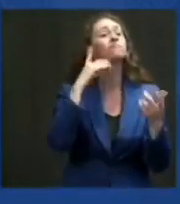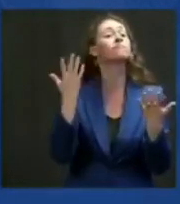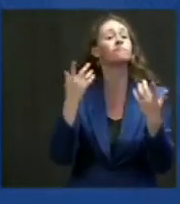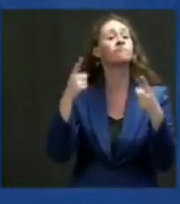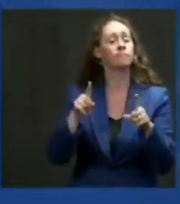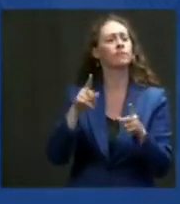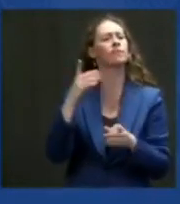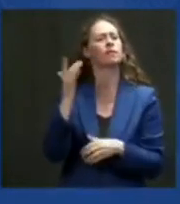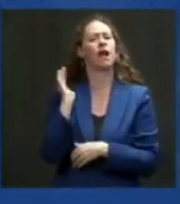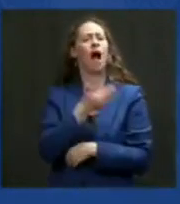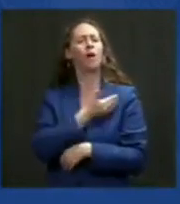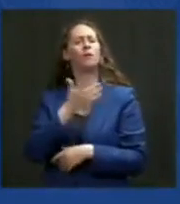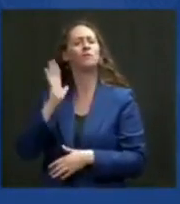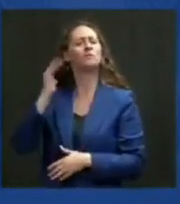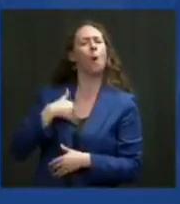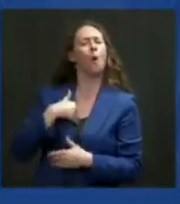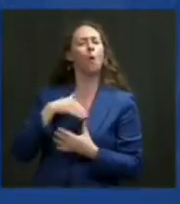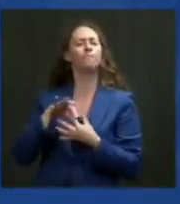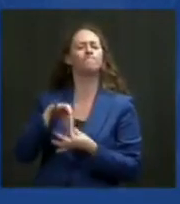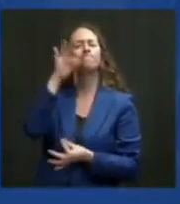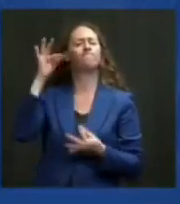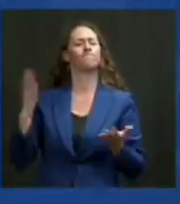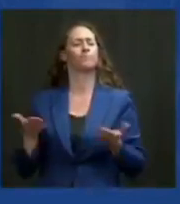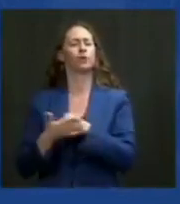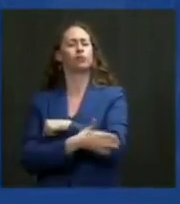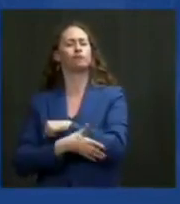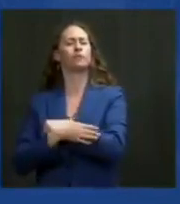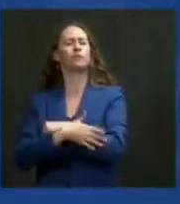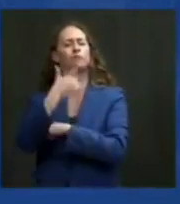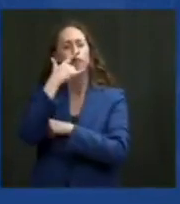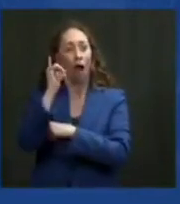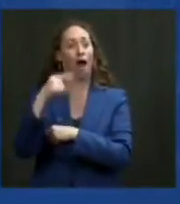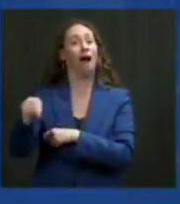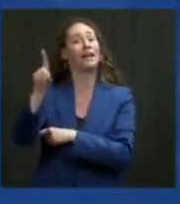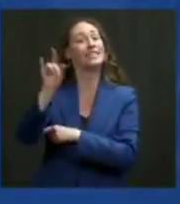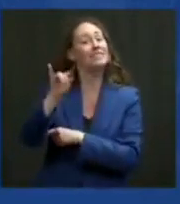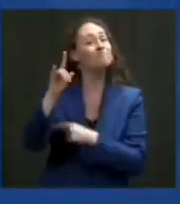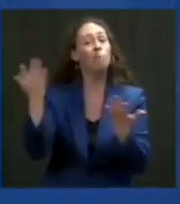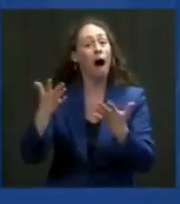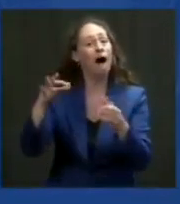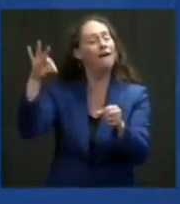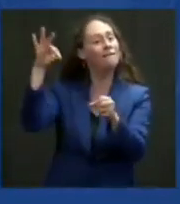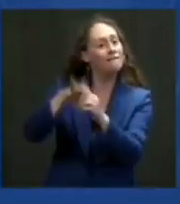America, in that battle, the people voted. Democracy prevailed.